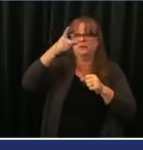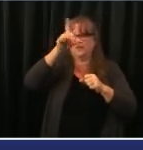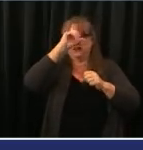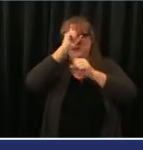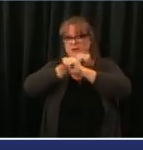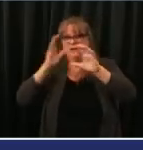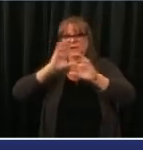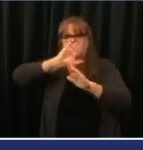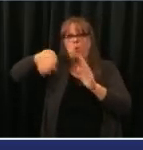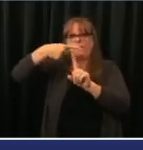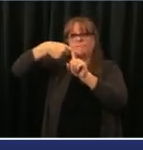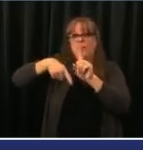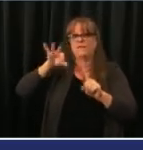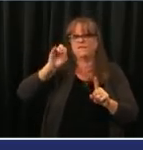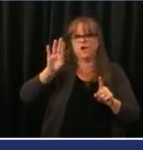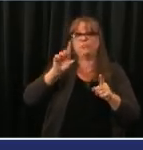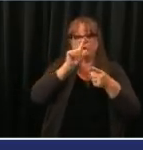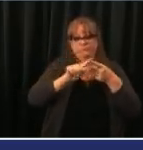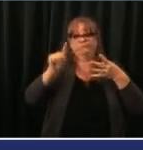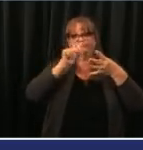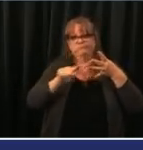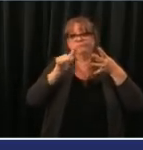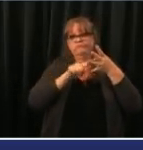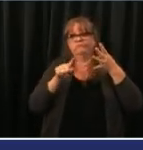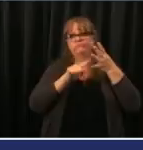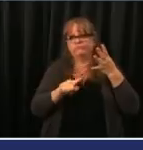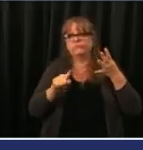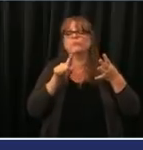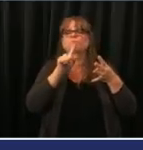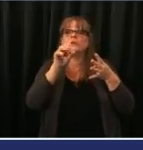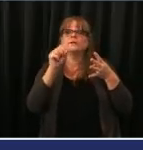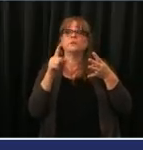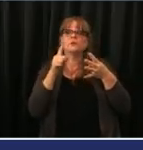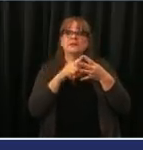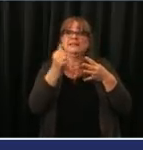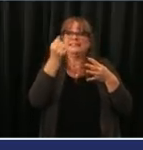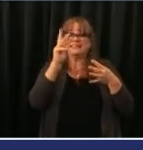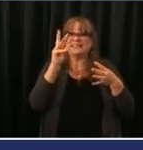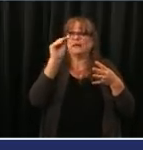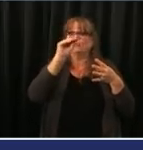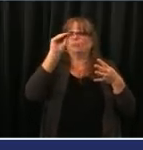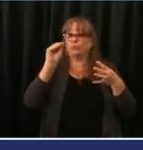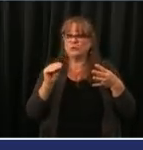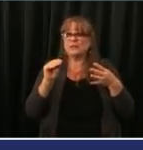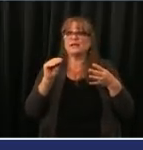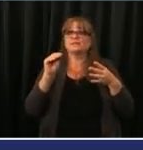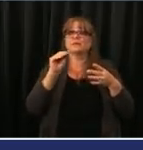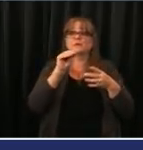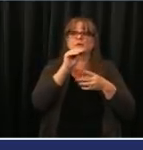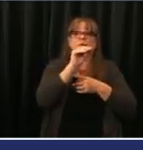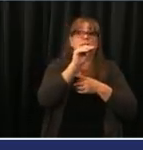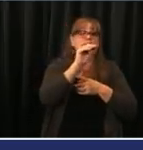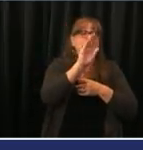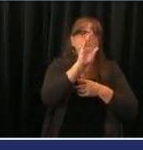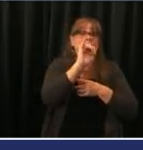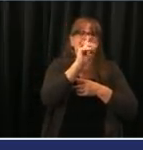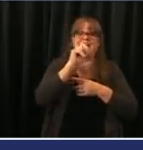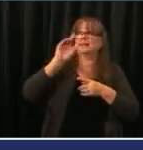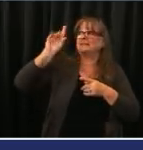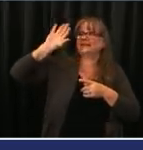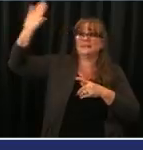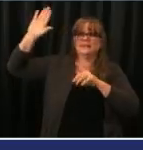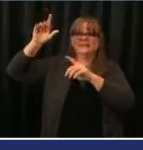the 16% increase through the end of February that the Biden administration announced. And for the week of